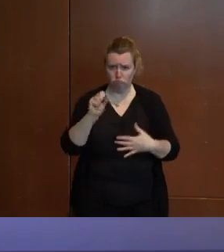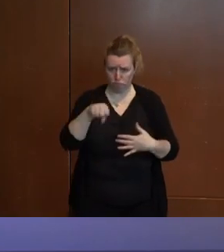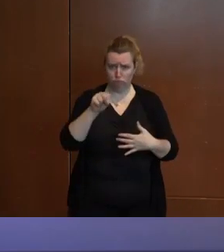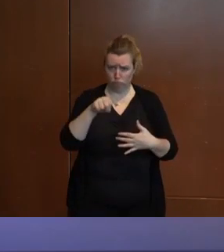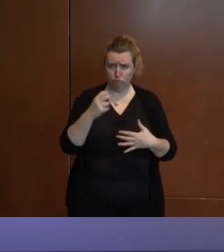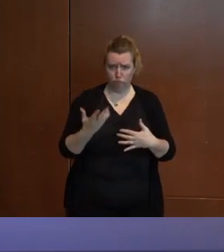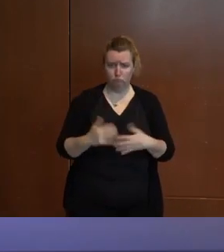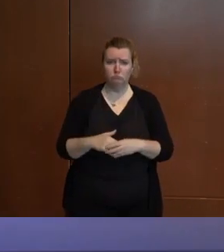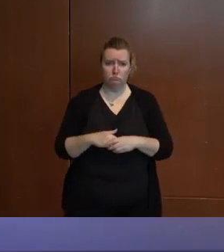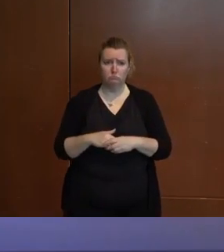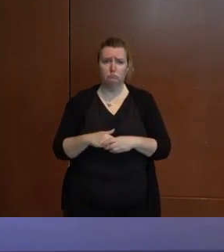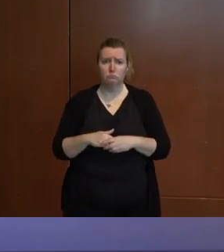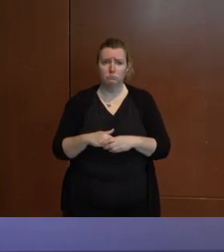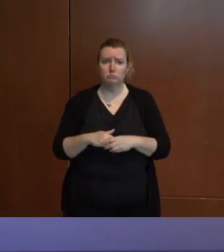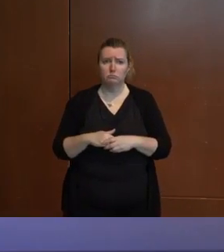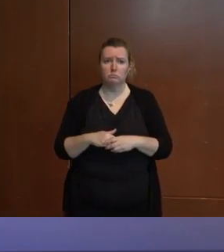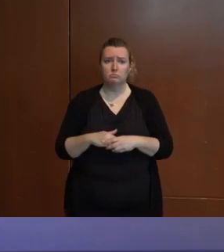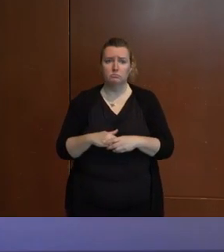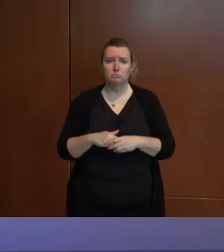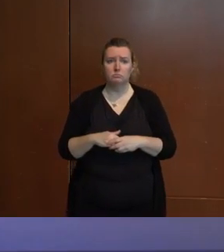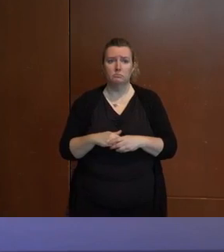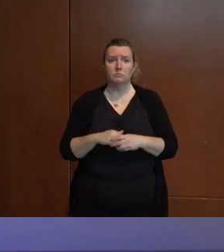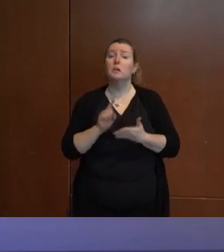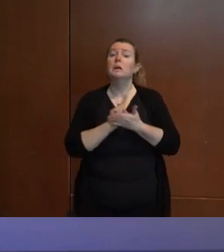want to move a little bit because Nikita's craning his neck there.